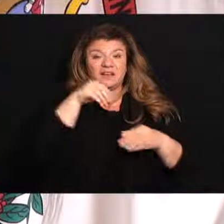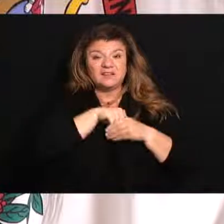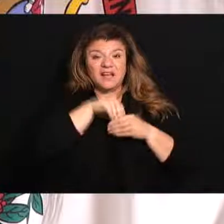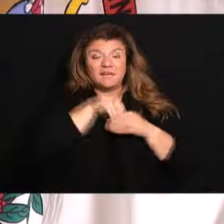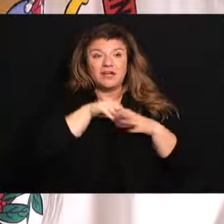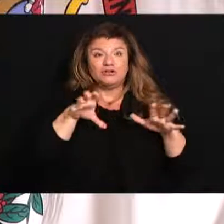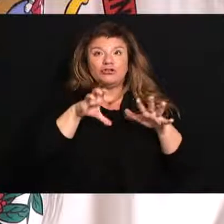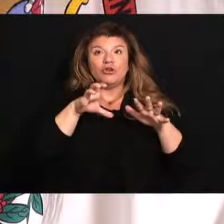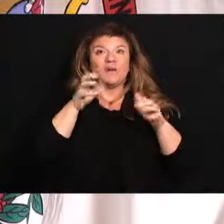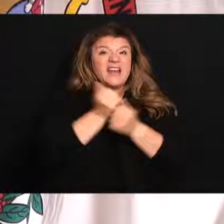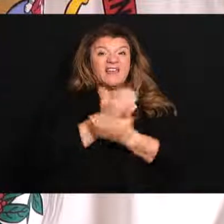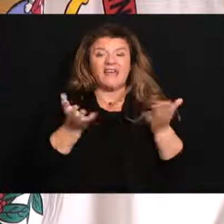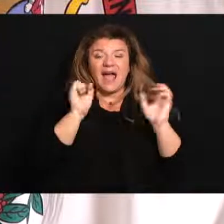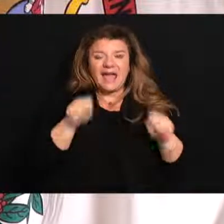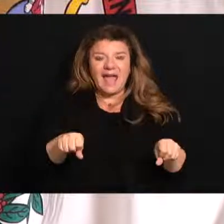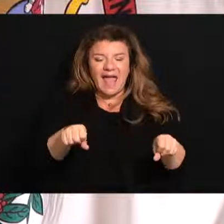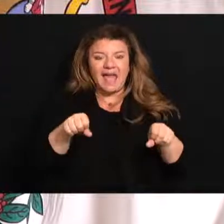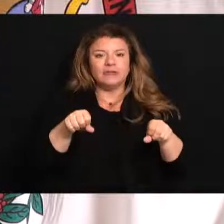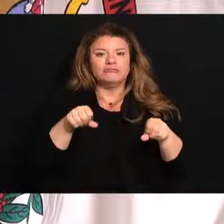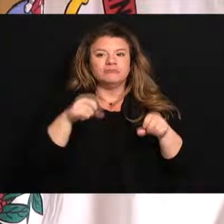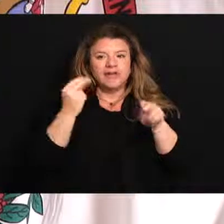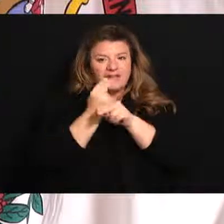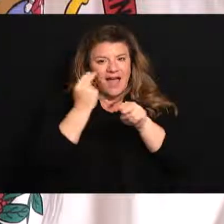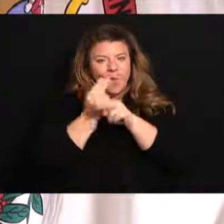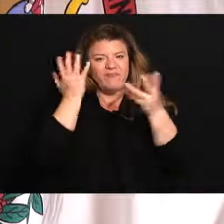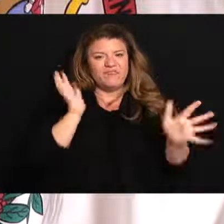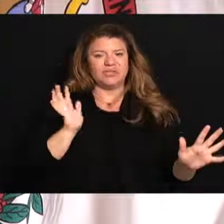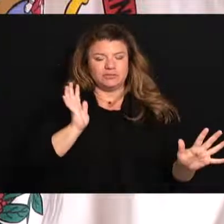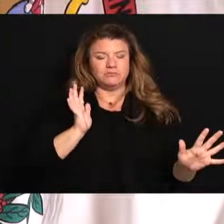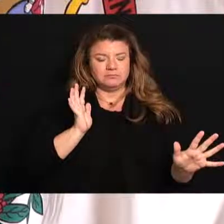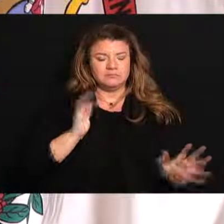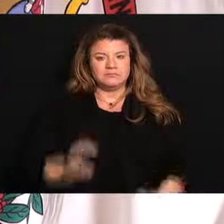and everything I can do to get this great highway finished.